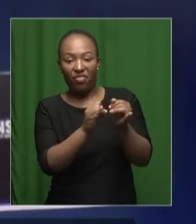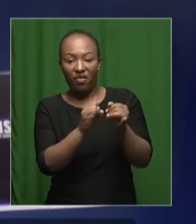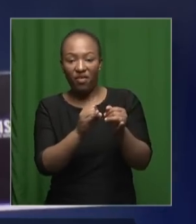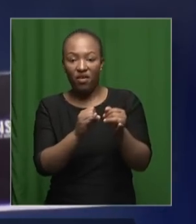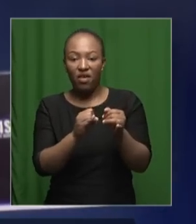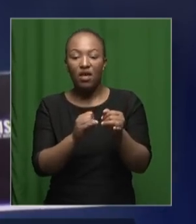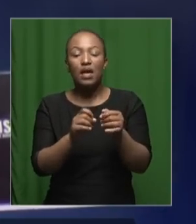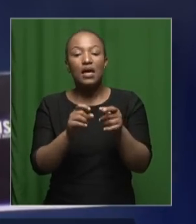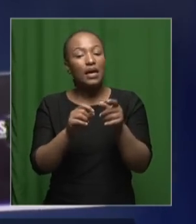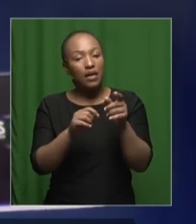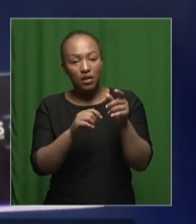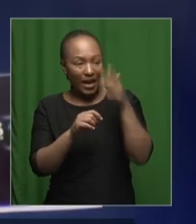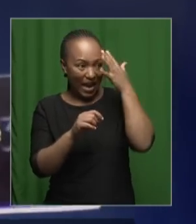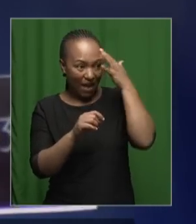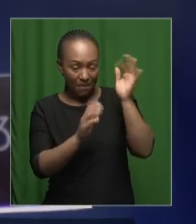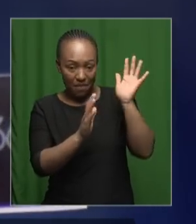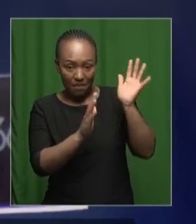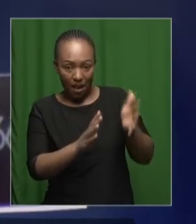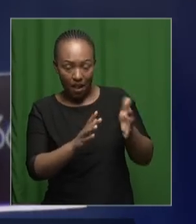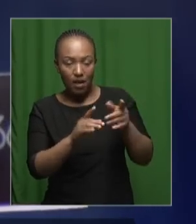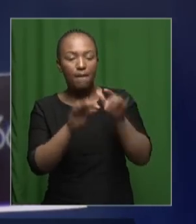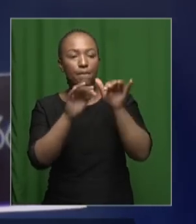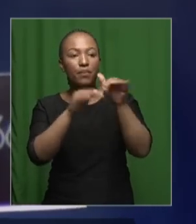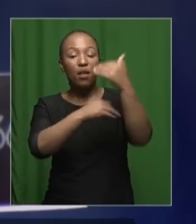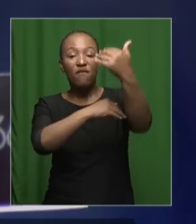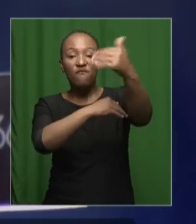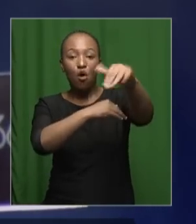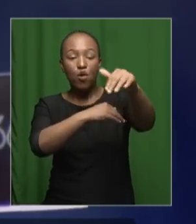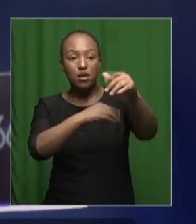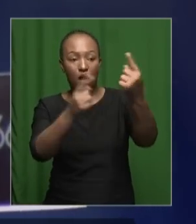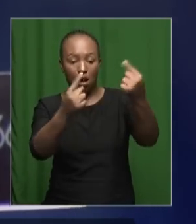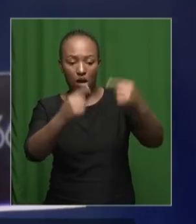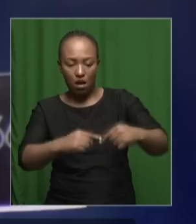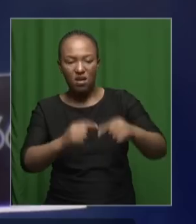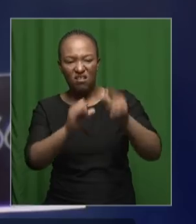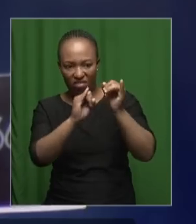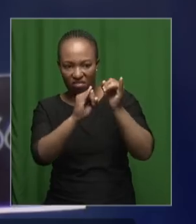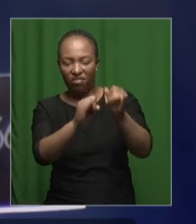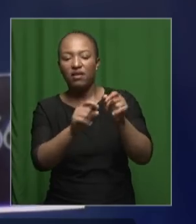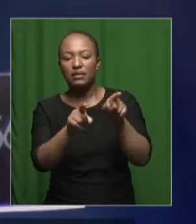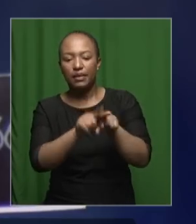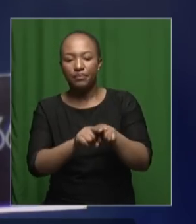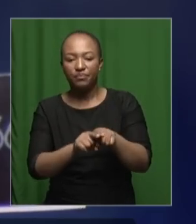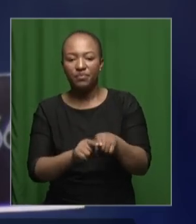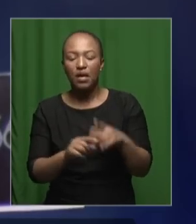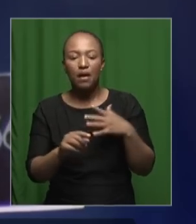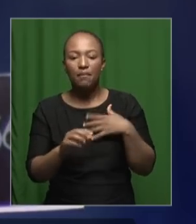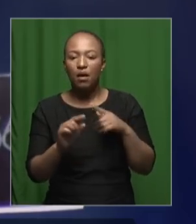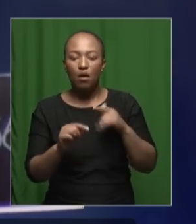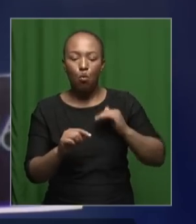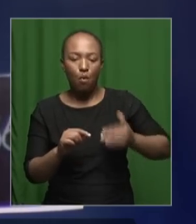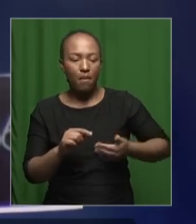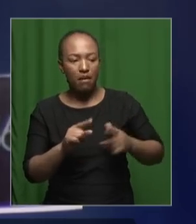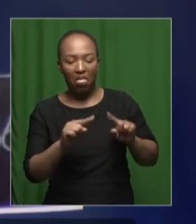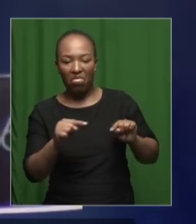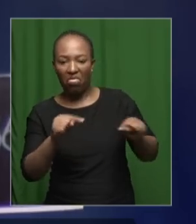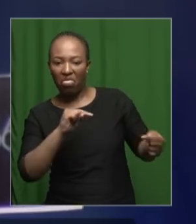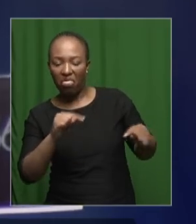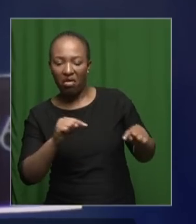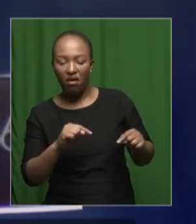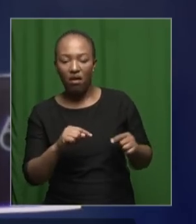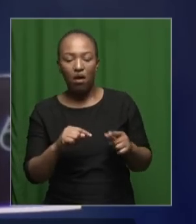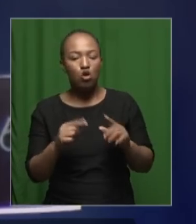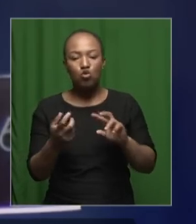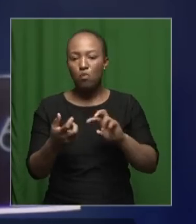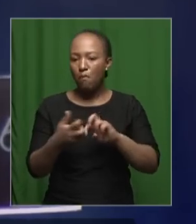illegal foreigners. For us as the Patriotic Alliance, I can't argue with the lady that says illegal foreigners is not